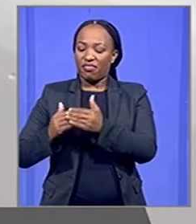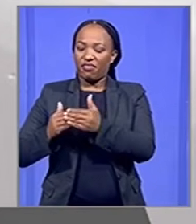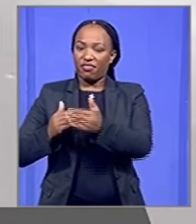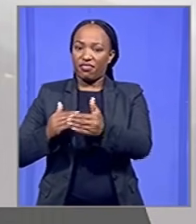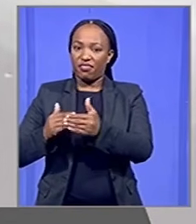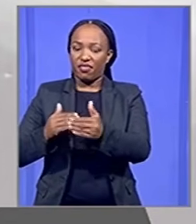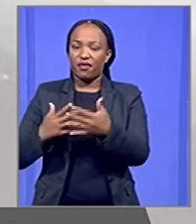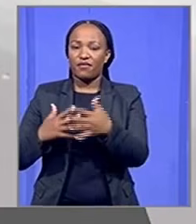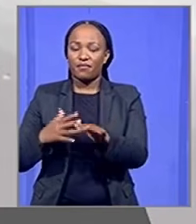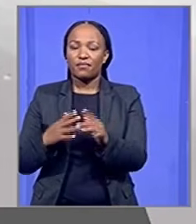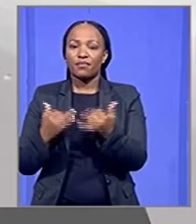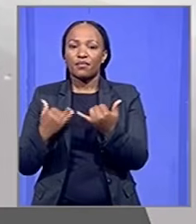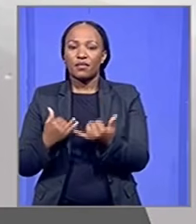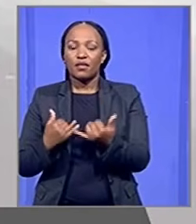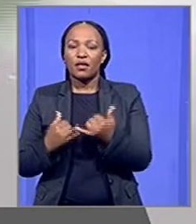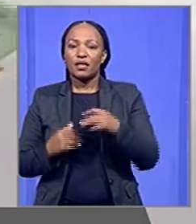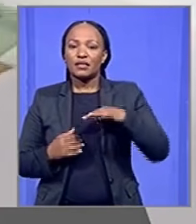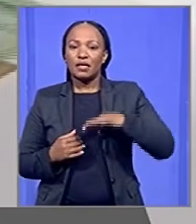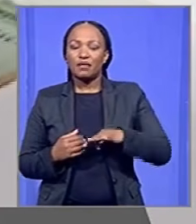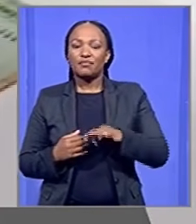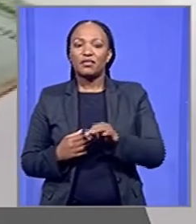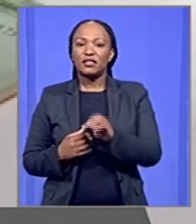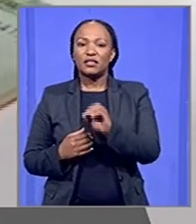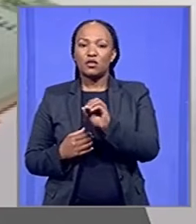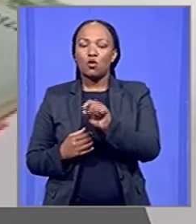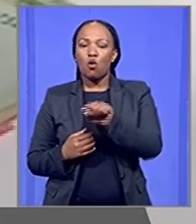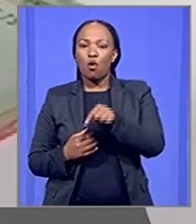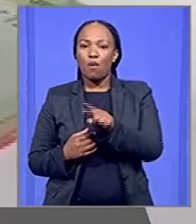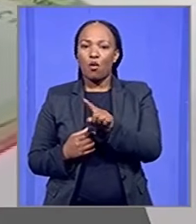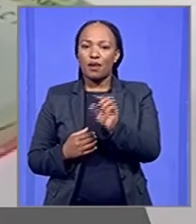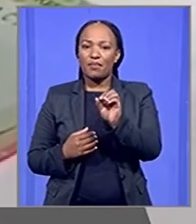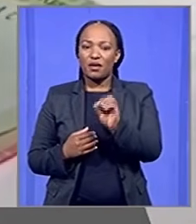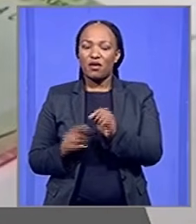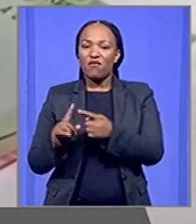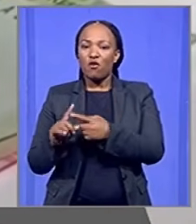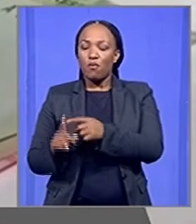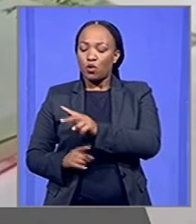earnings paid to employees decreased by 0.1% from